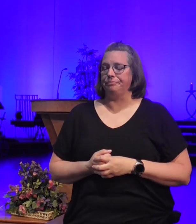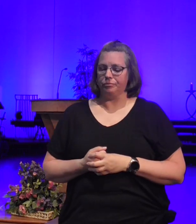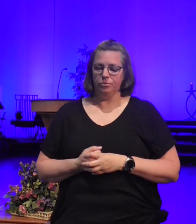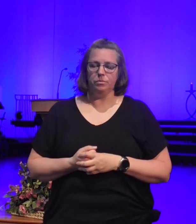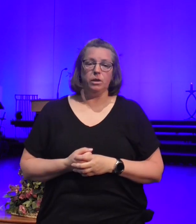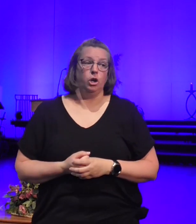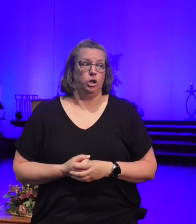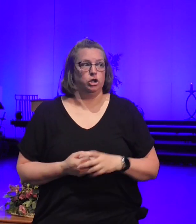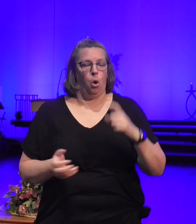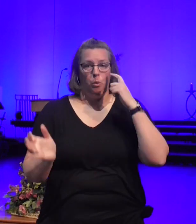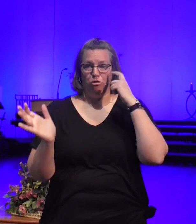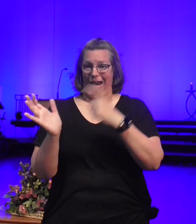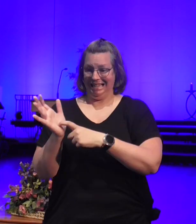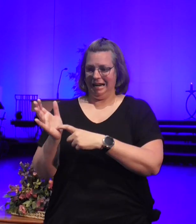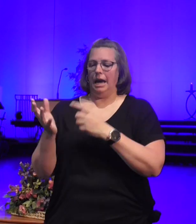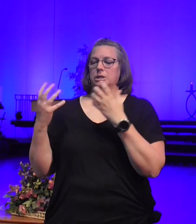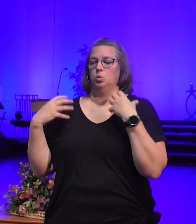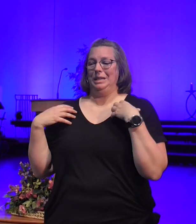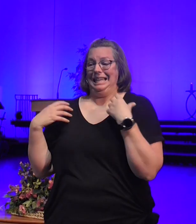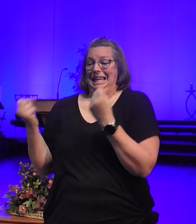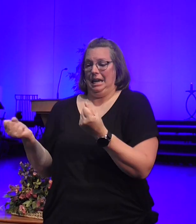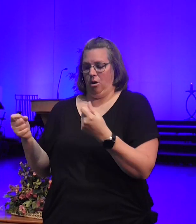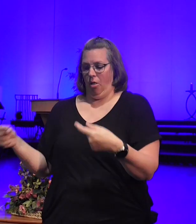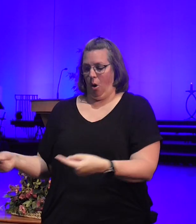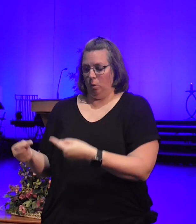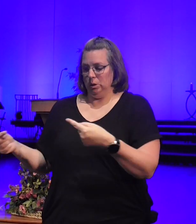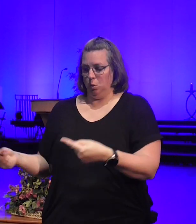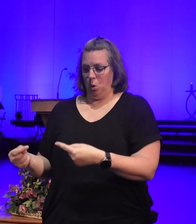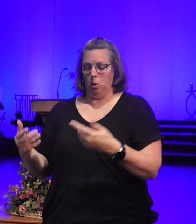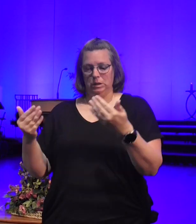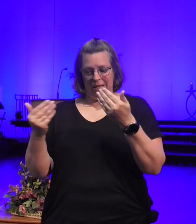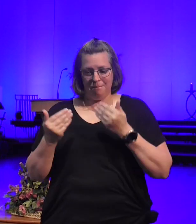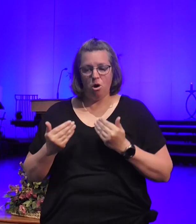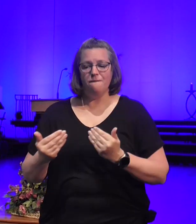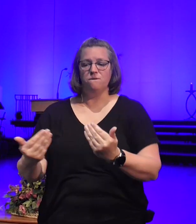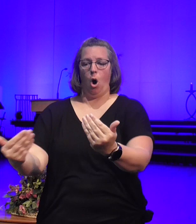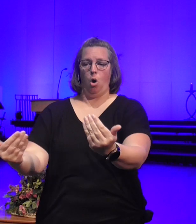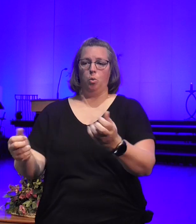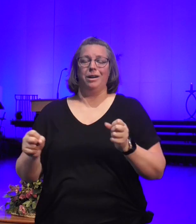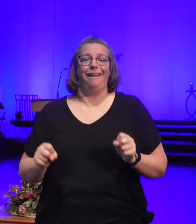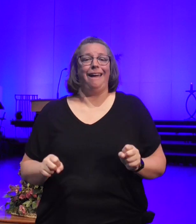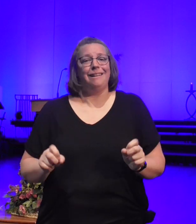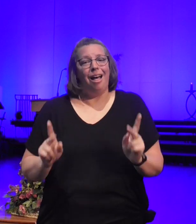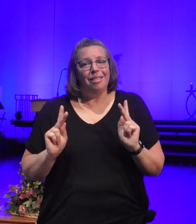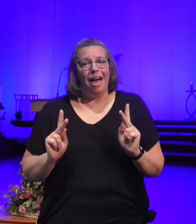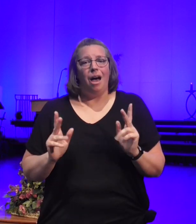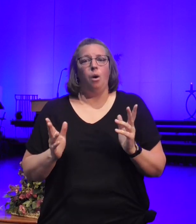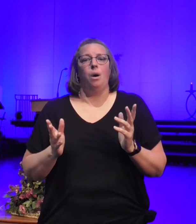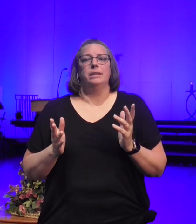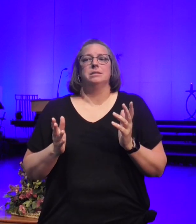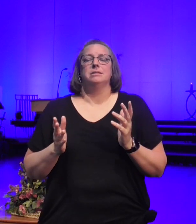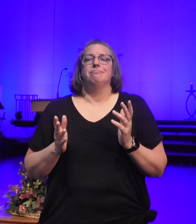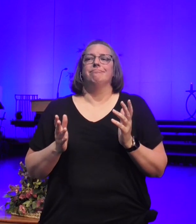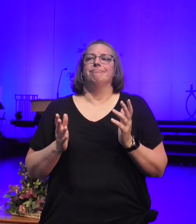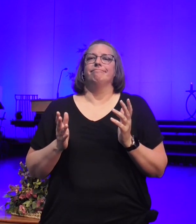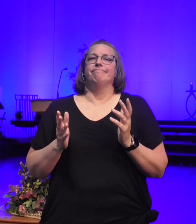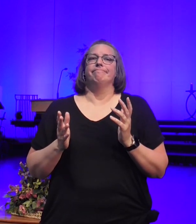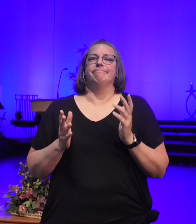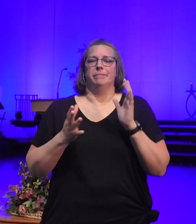wounds, moving forward, and then allow ourselves to belong to things based on